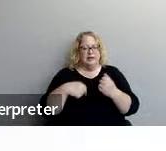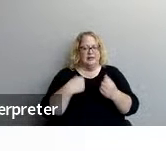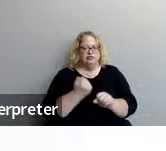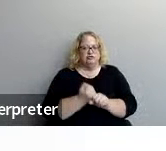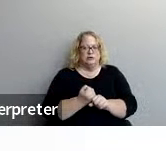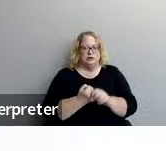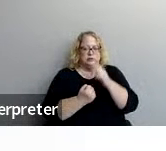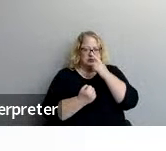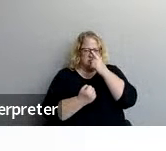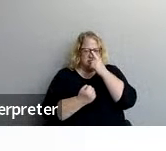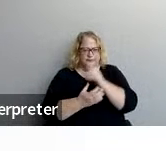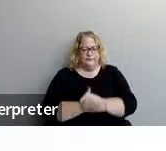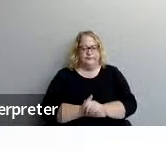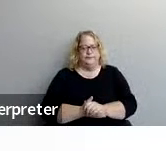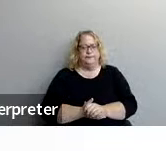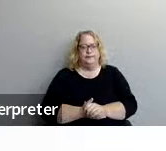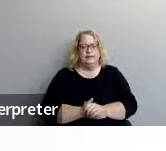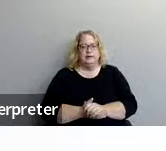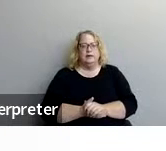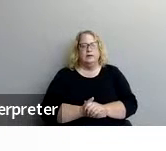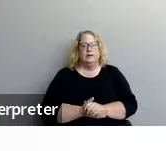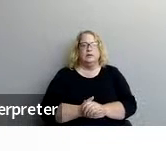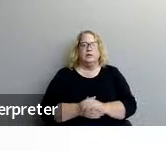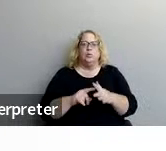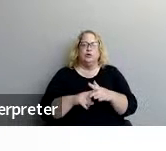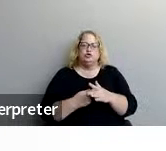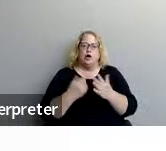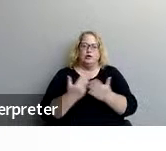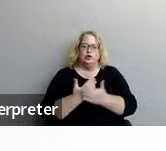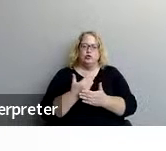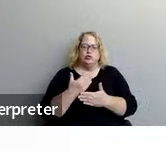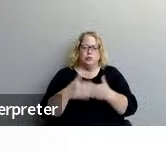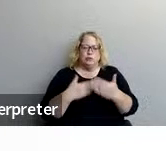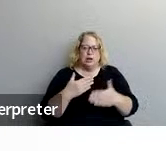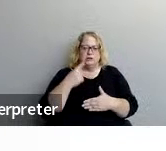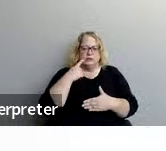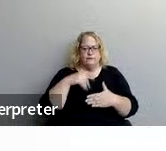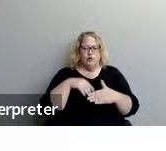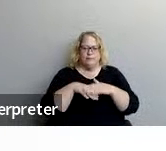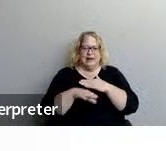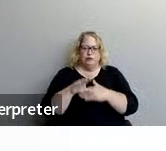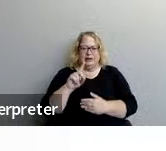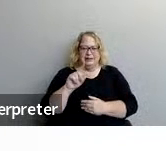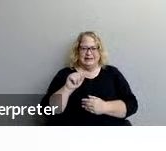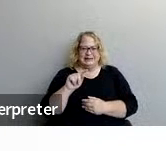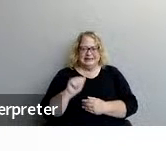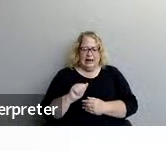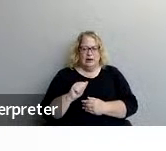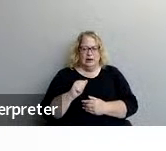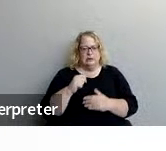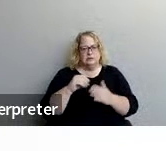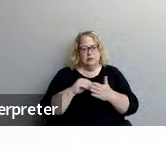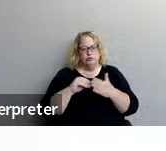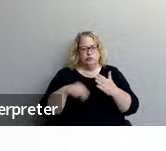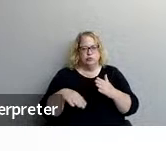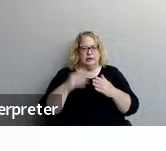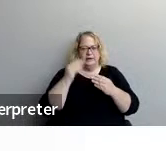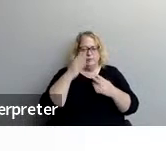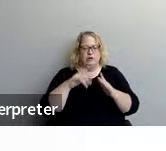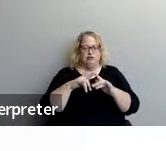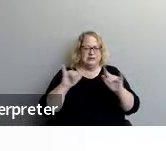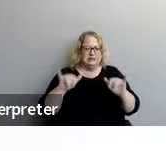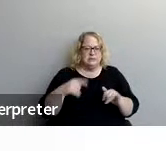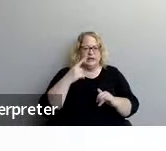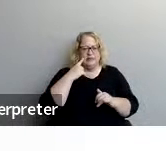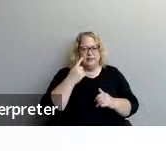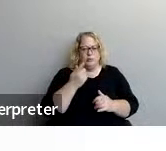year. We began a new process for logging those data into our student information system last year, and I think